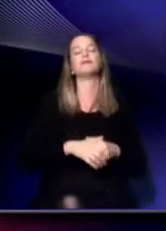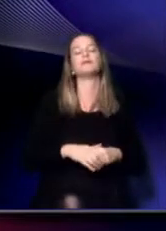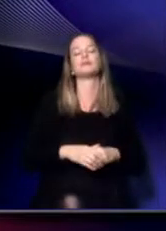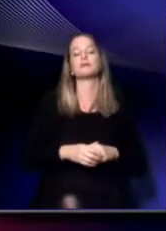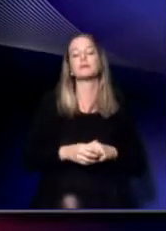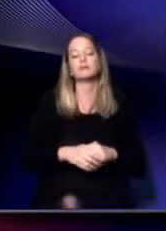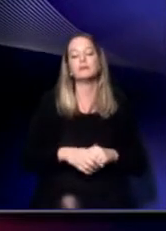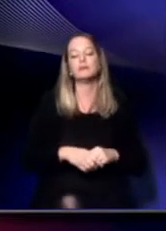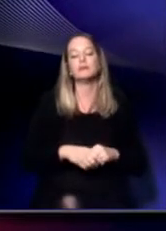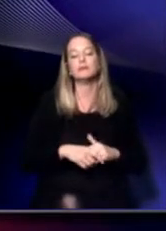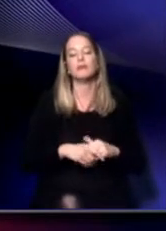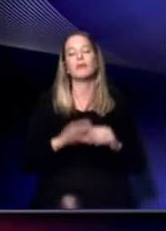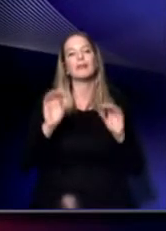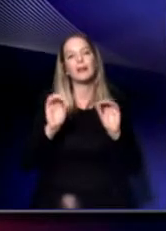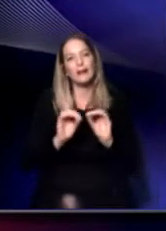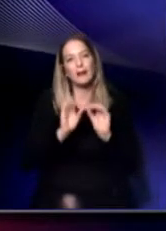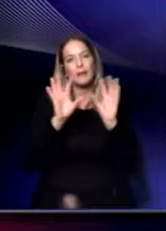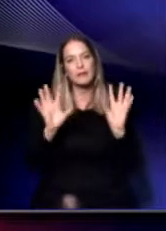Obviously,